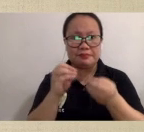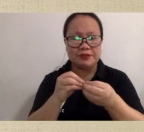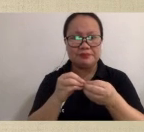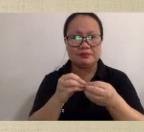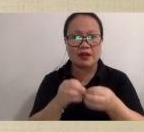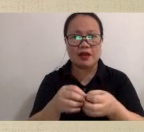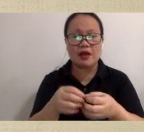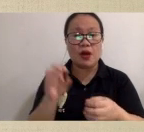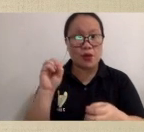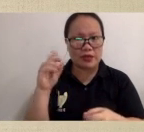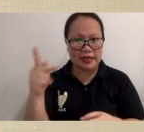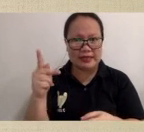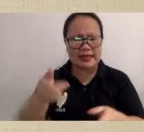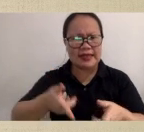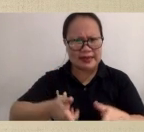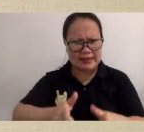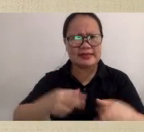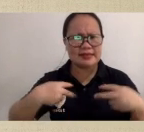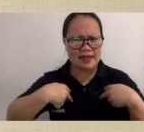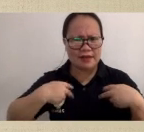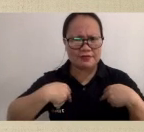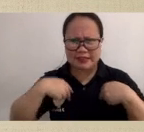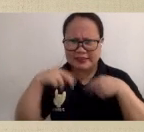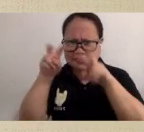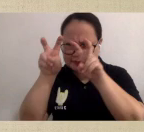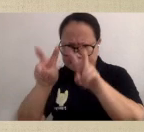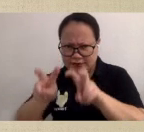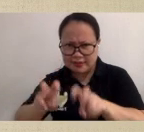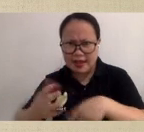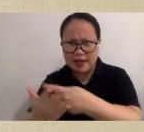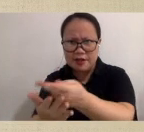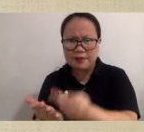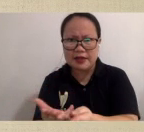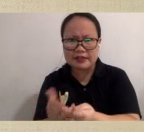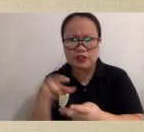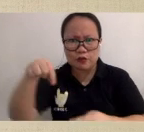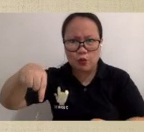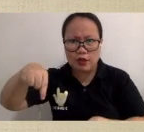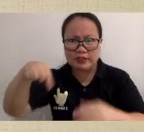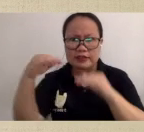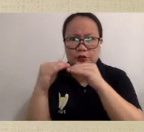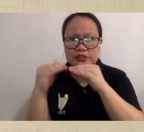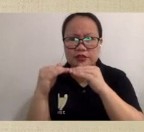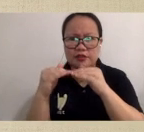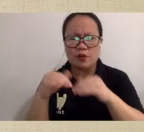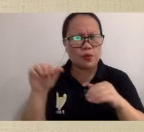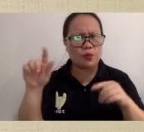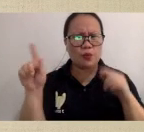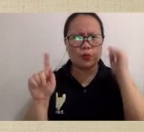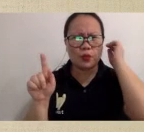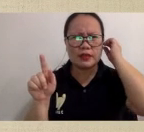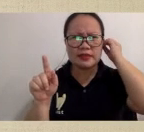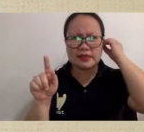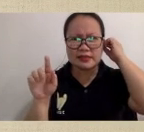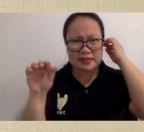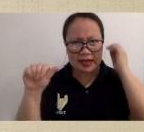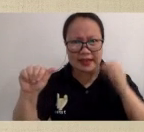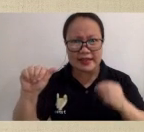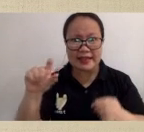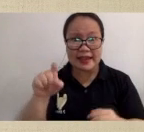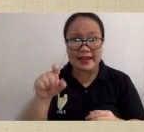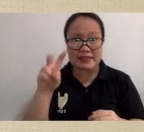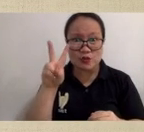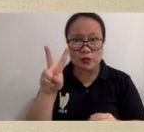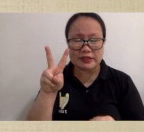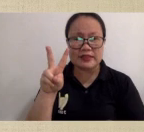Let's have the parts of quadratic equation. What is ax squared? This is